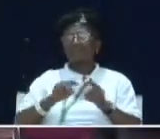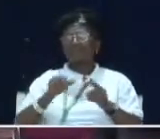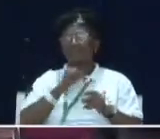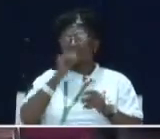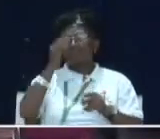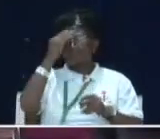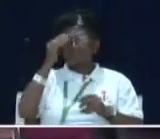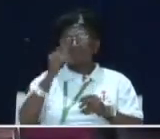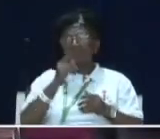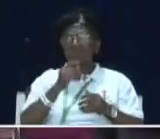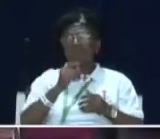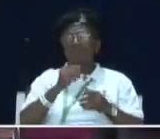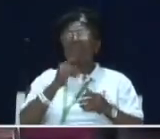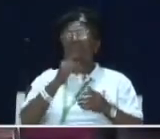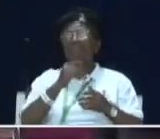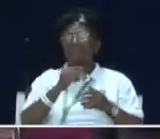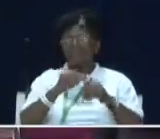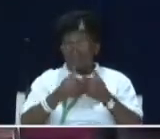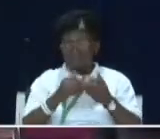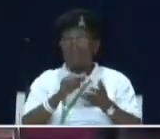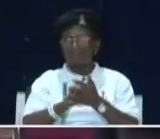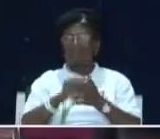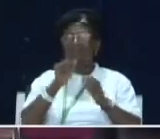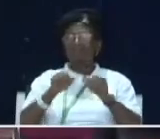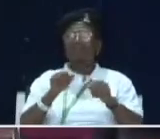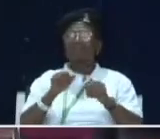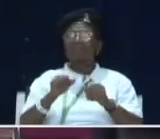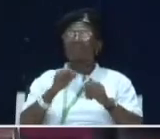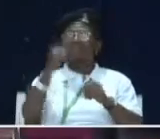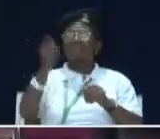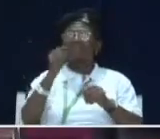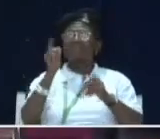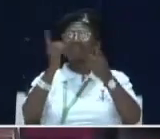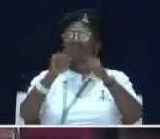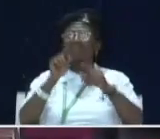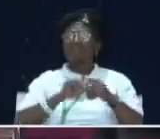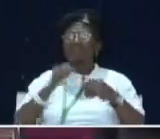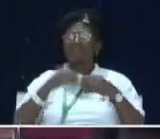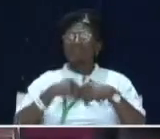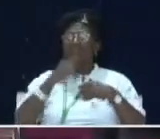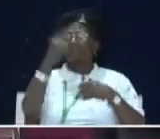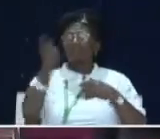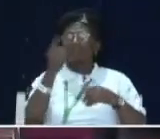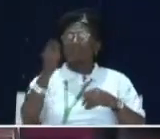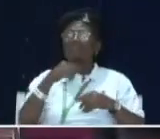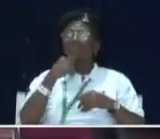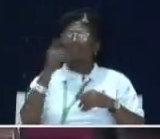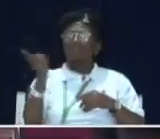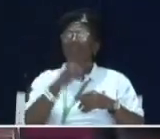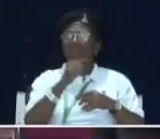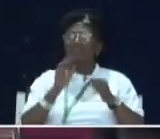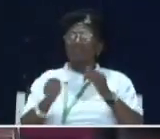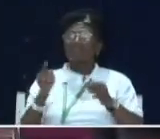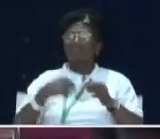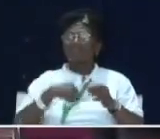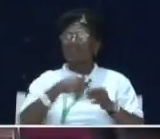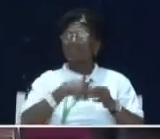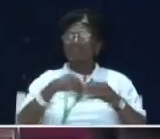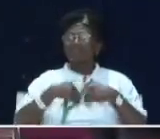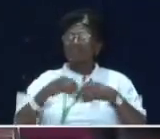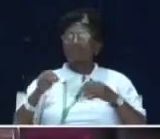happen." But like I've always told you, if we're having a ministers'